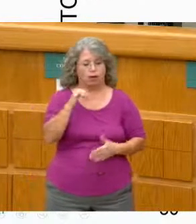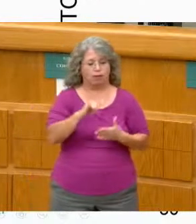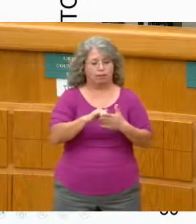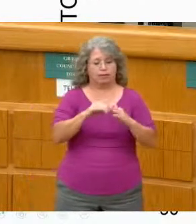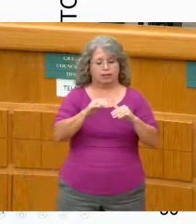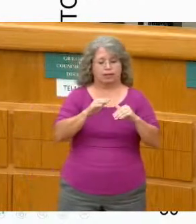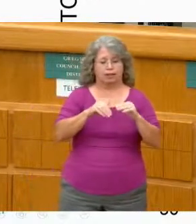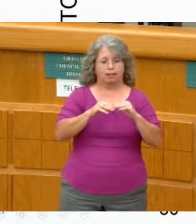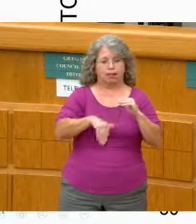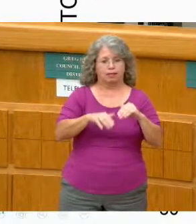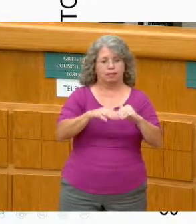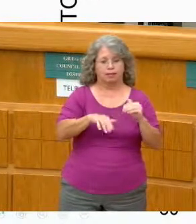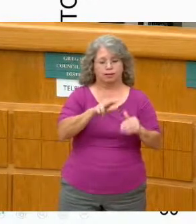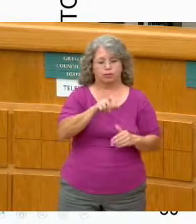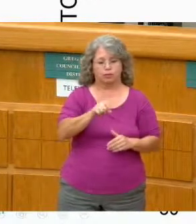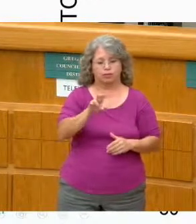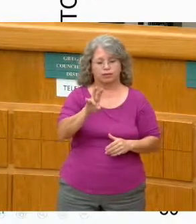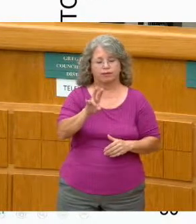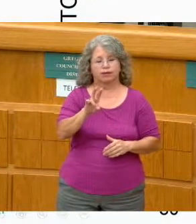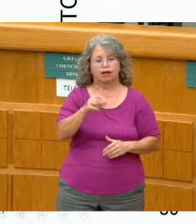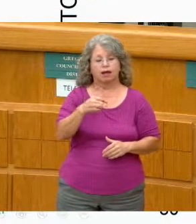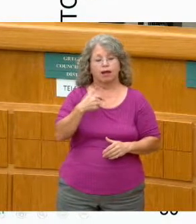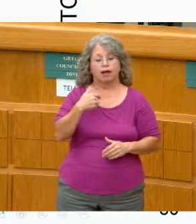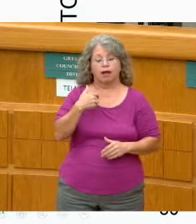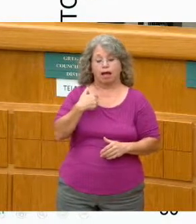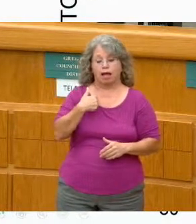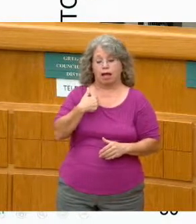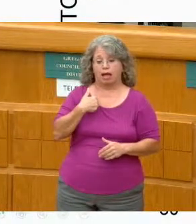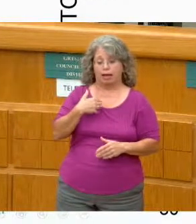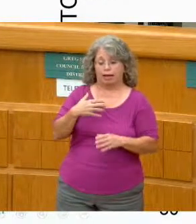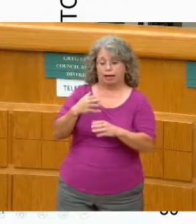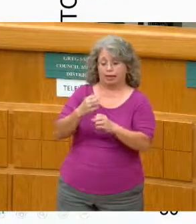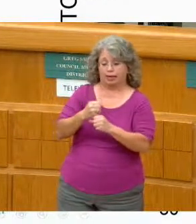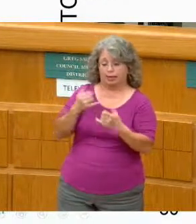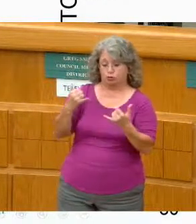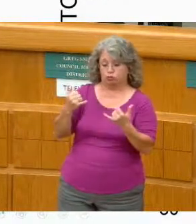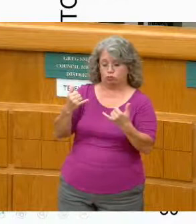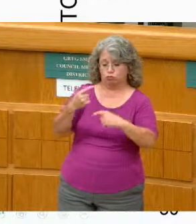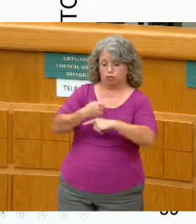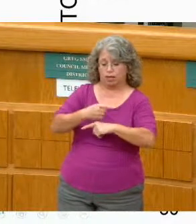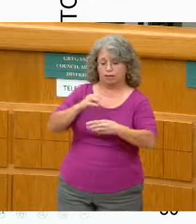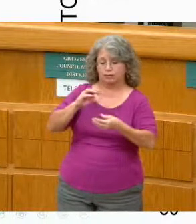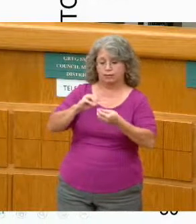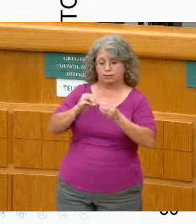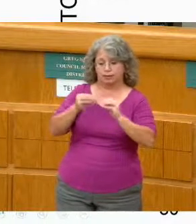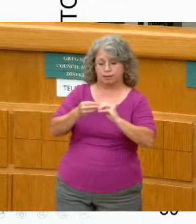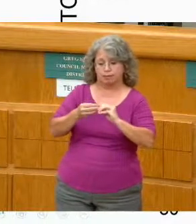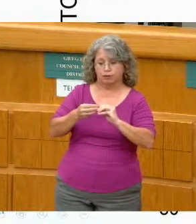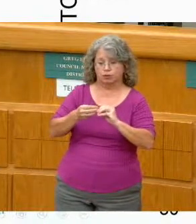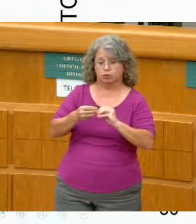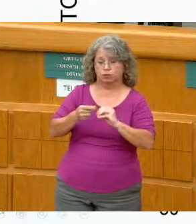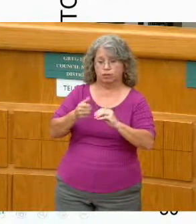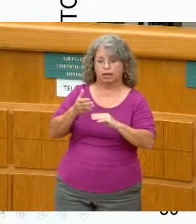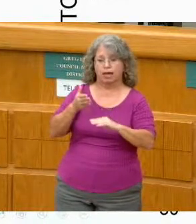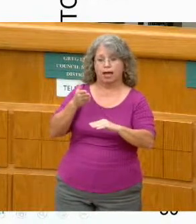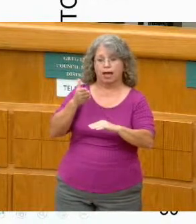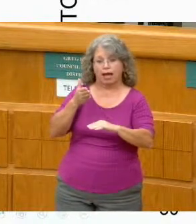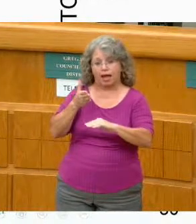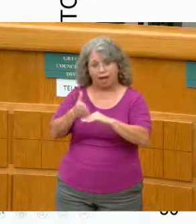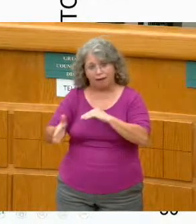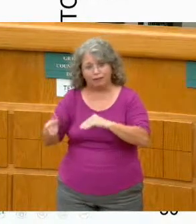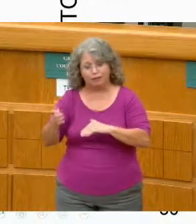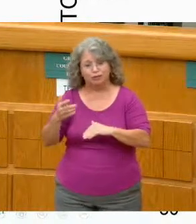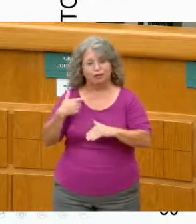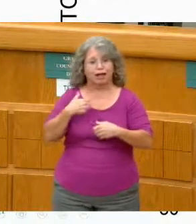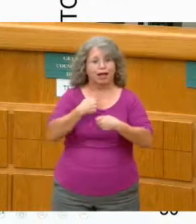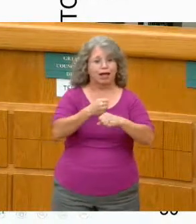than 327 is because I find out about the today's numbers before or